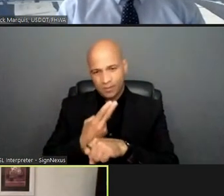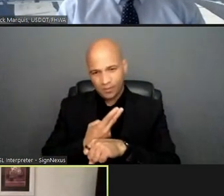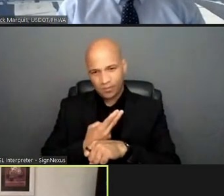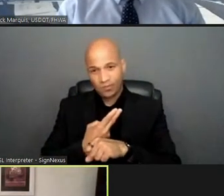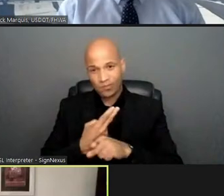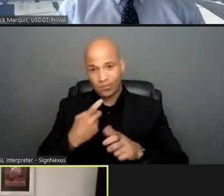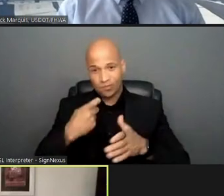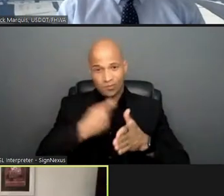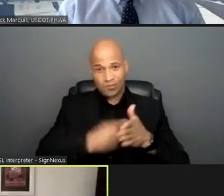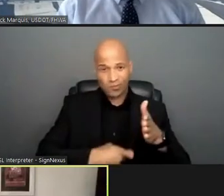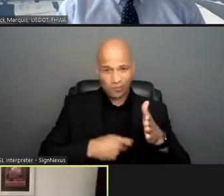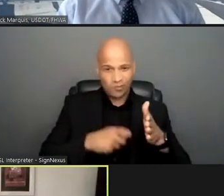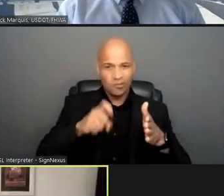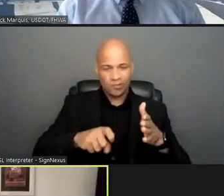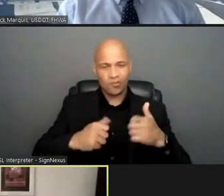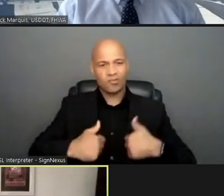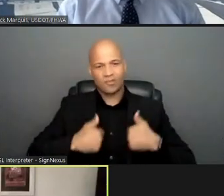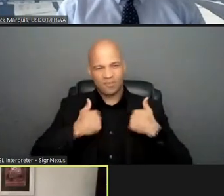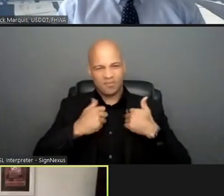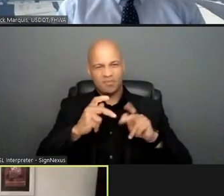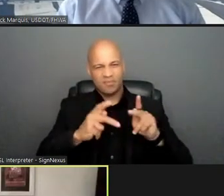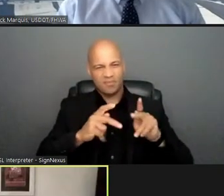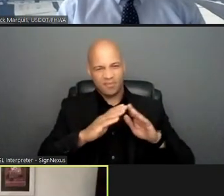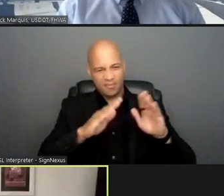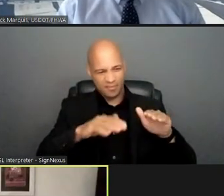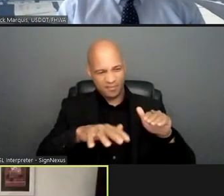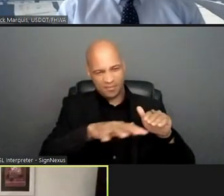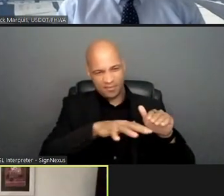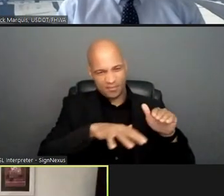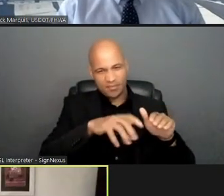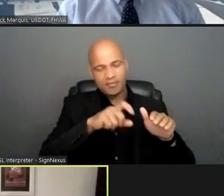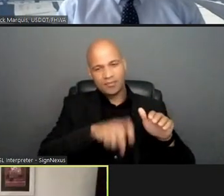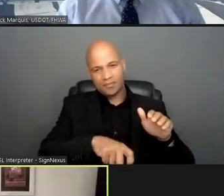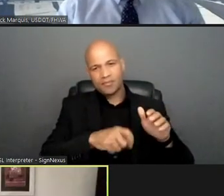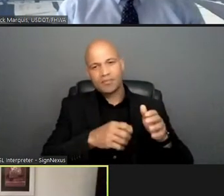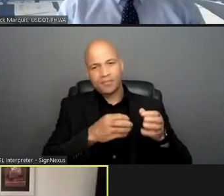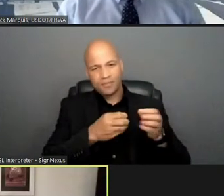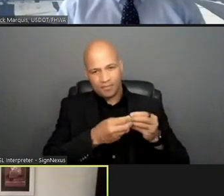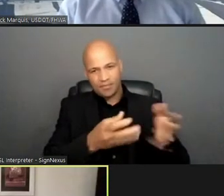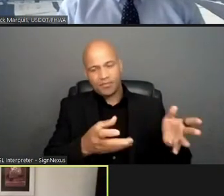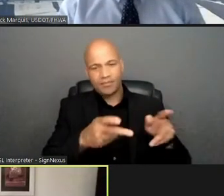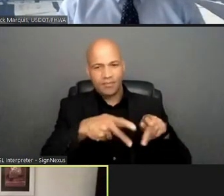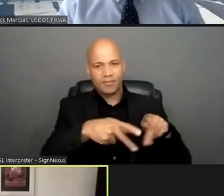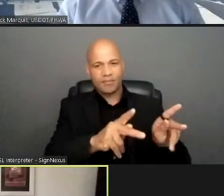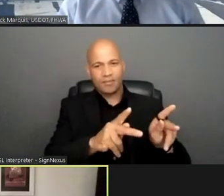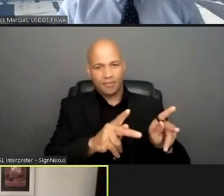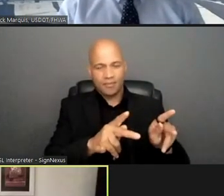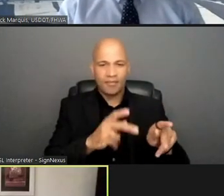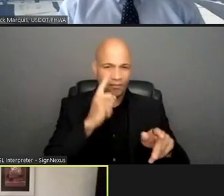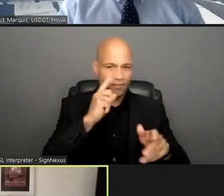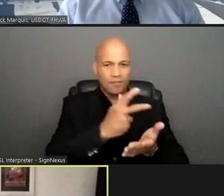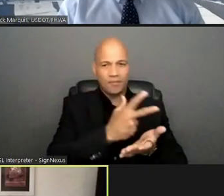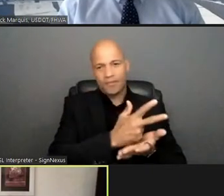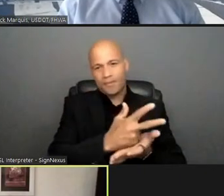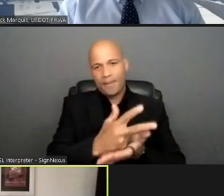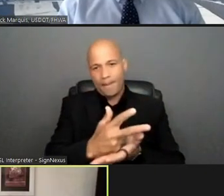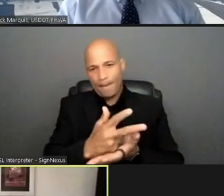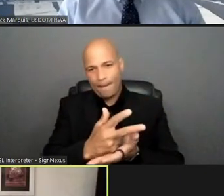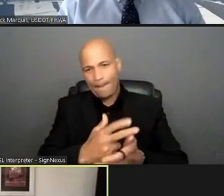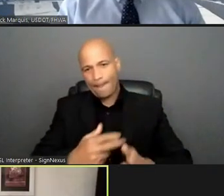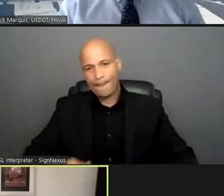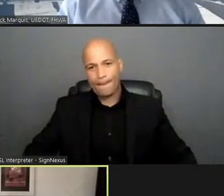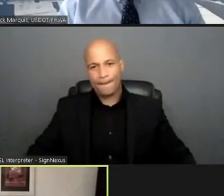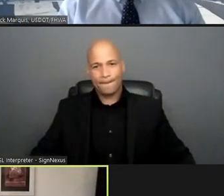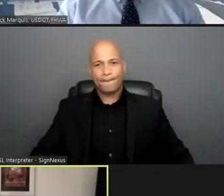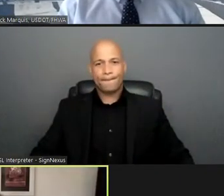charge without residential permit parking less the neighborhoods outside of the congestion Zone become a free parking Haven for commuters punishing the residents of the neighborhoods